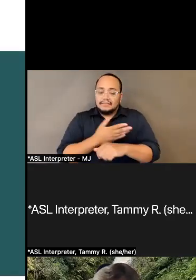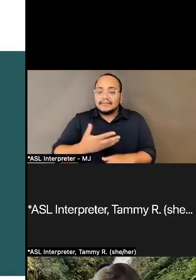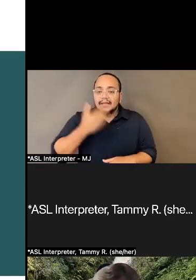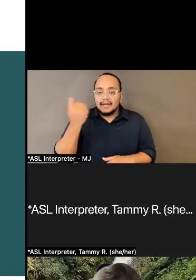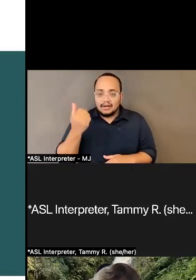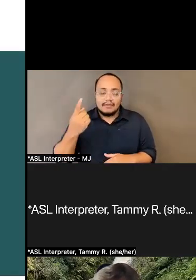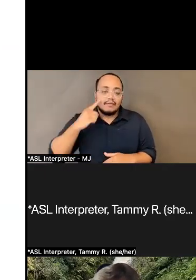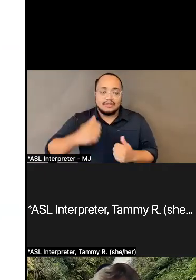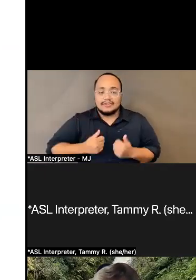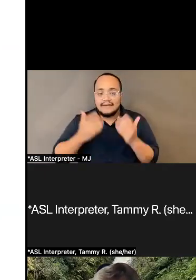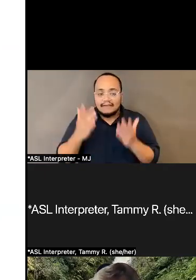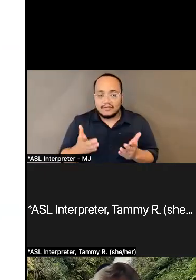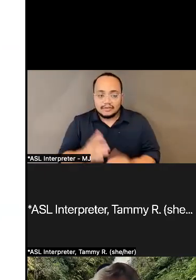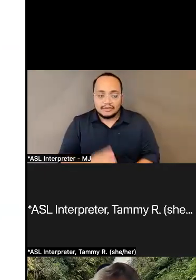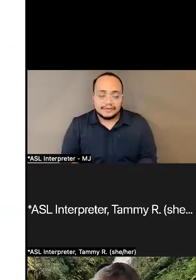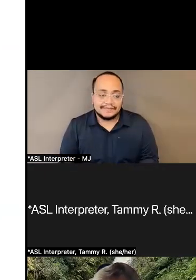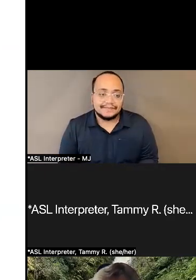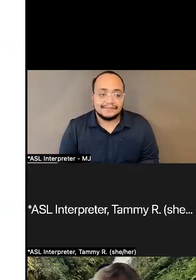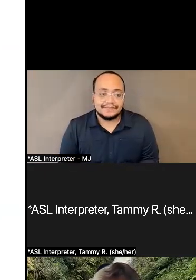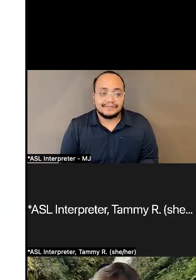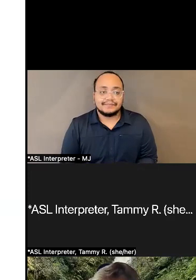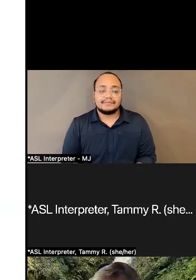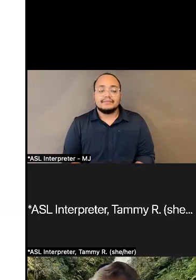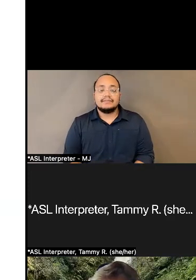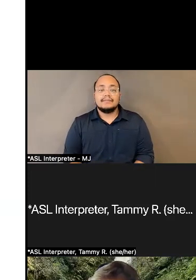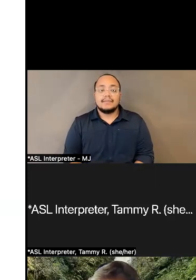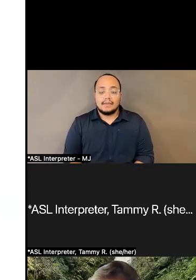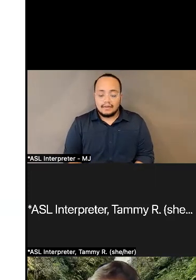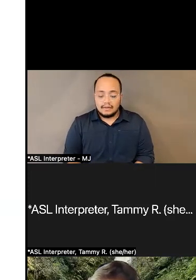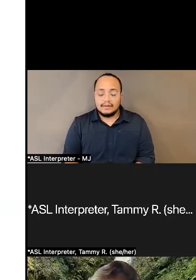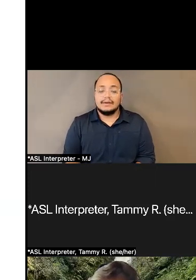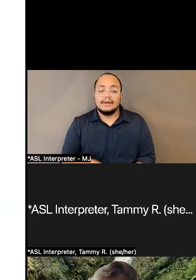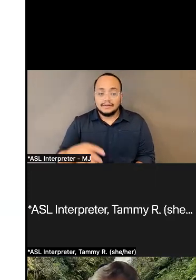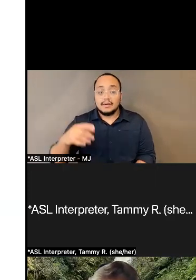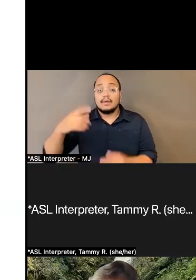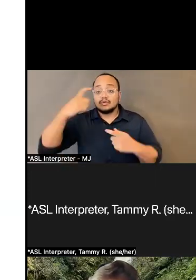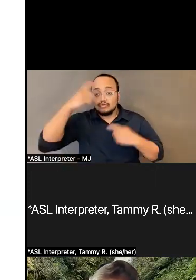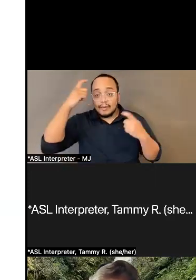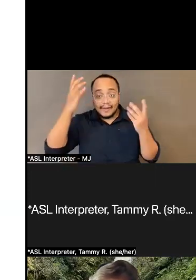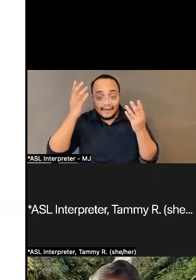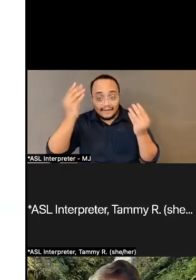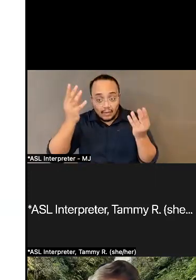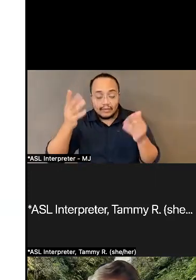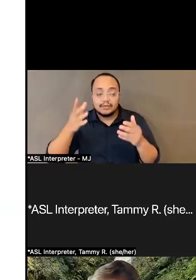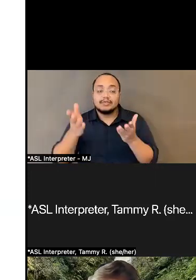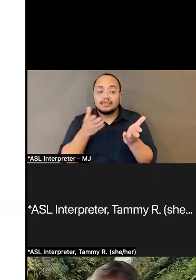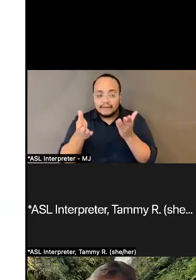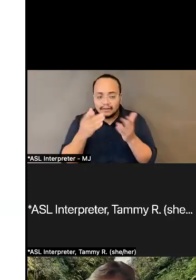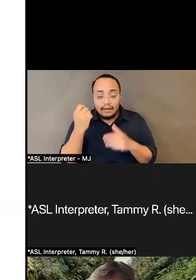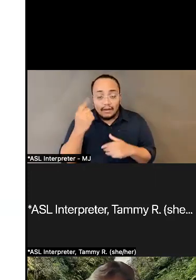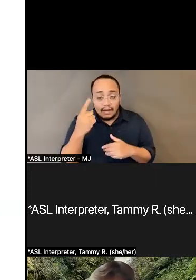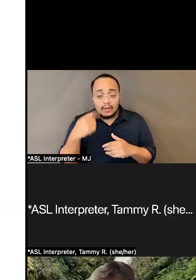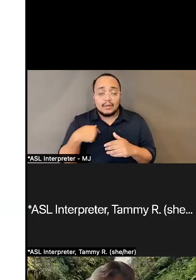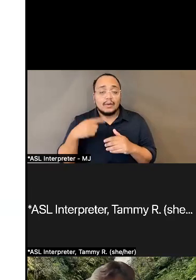survivors' outcomes. So first, when we look at trauma-informed services, and we only looked at 6